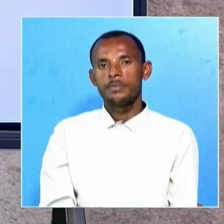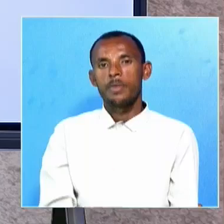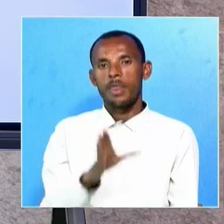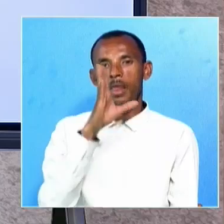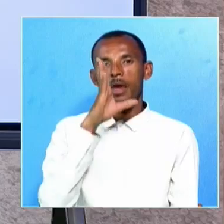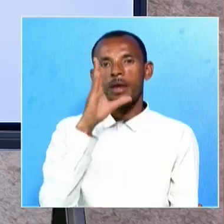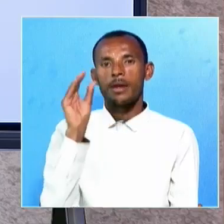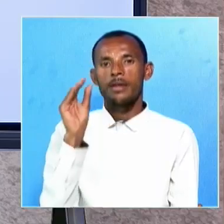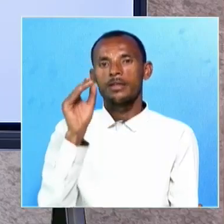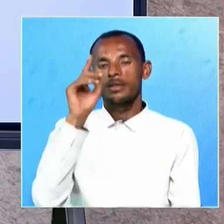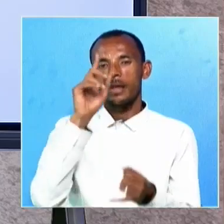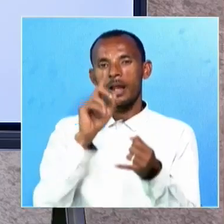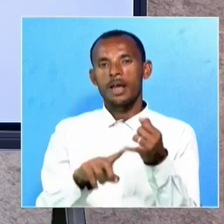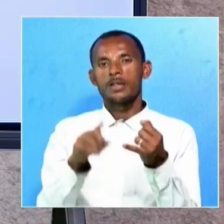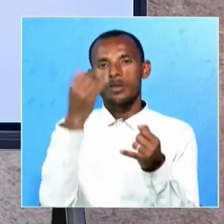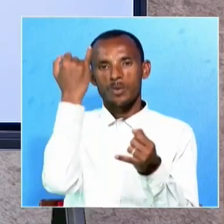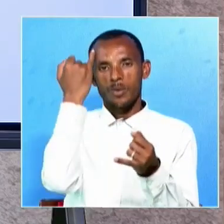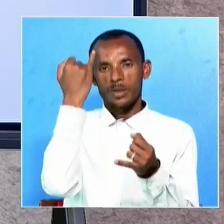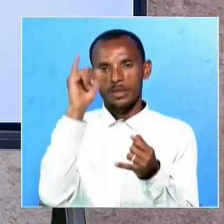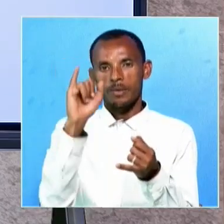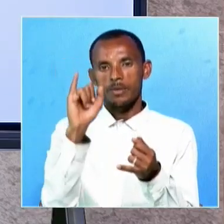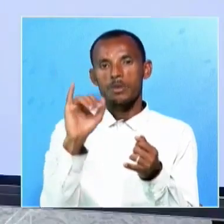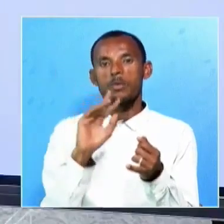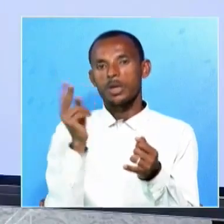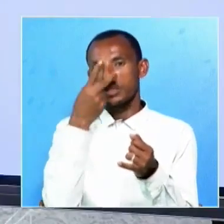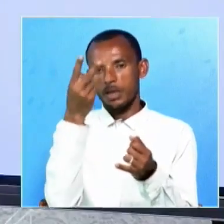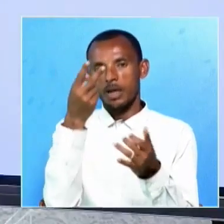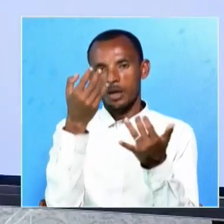And the last concept that we have seen today